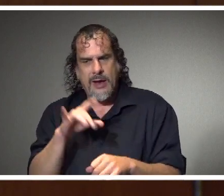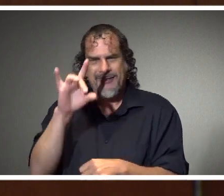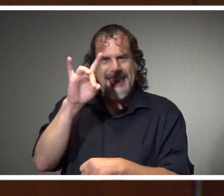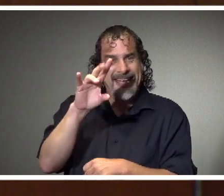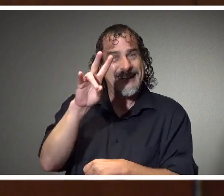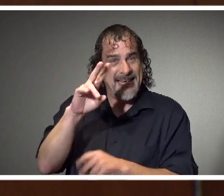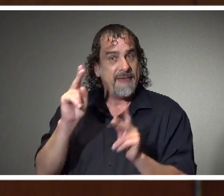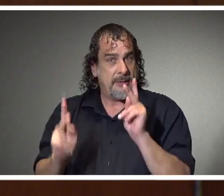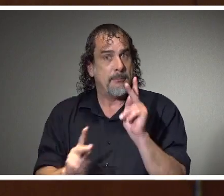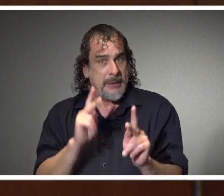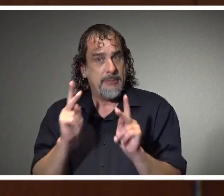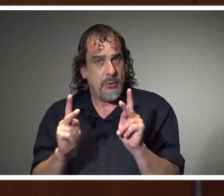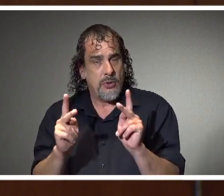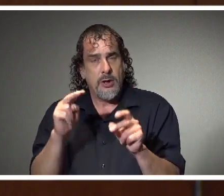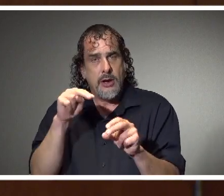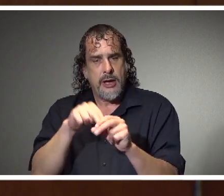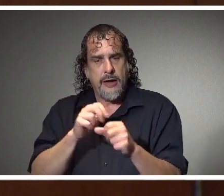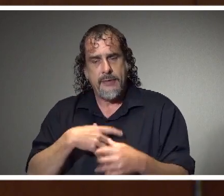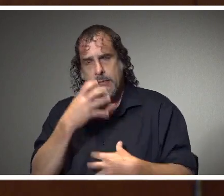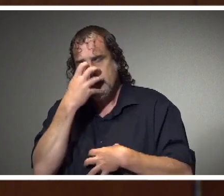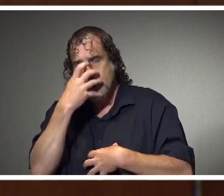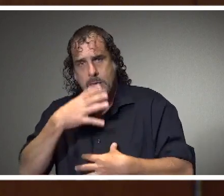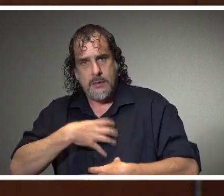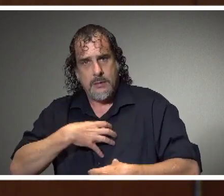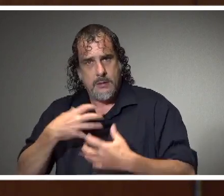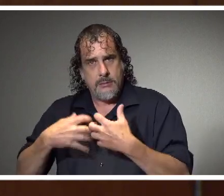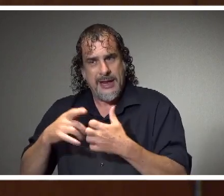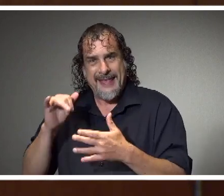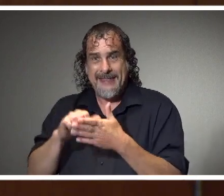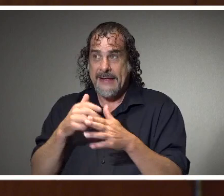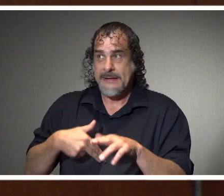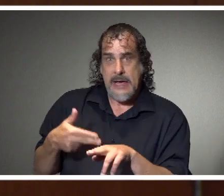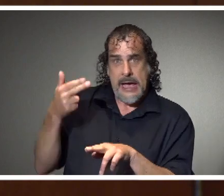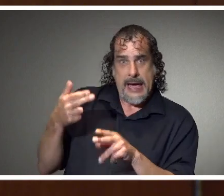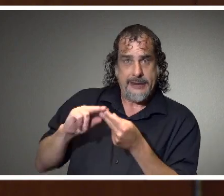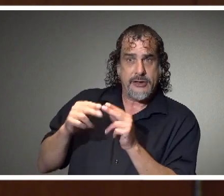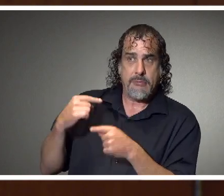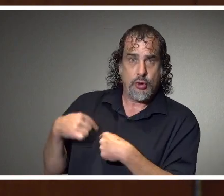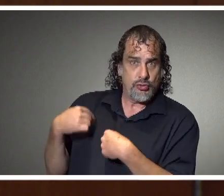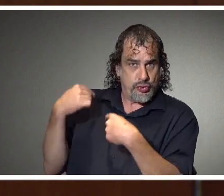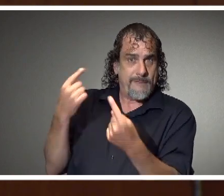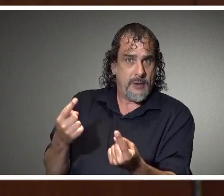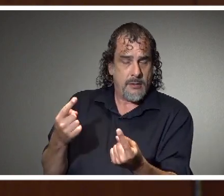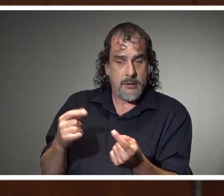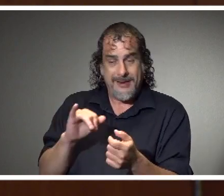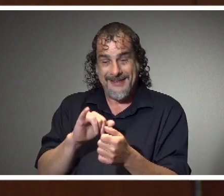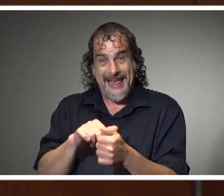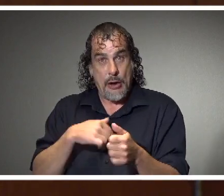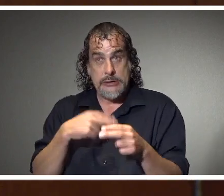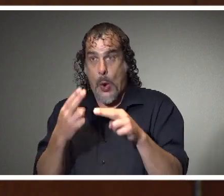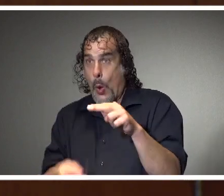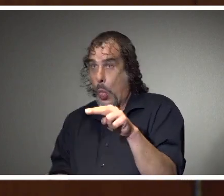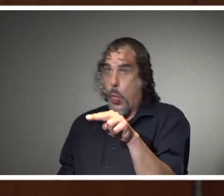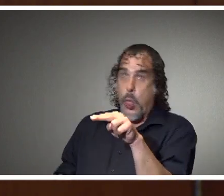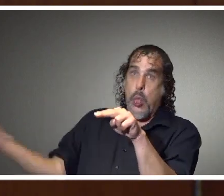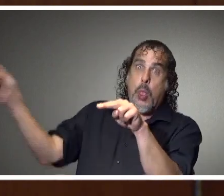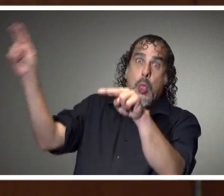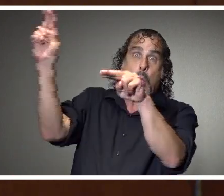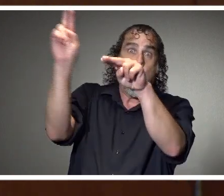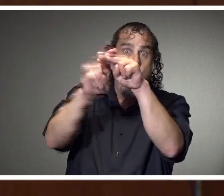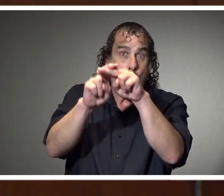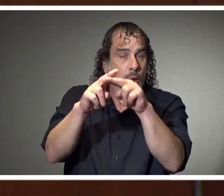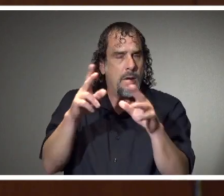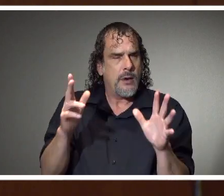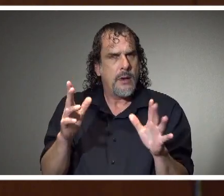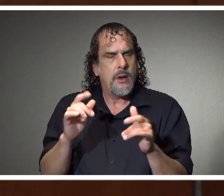patients on the ventilator in the hospital, which is the highest number we've had. Now, it's not significantly higher than our sort of